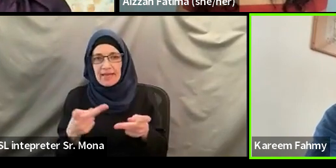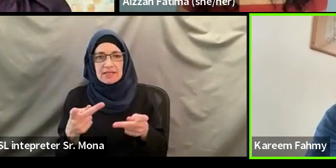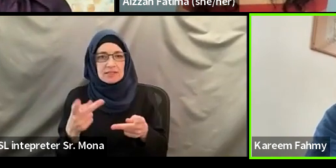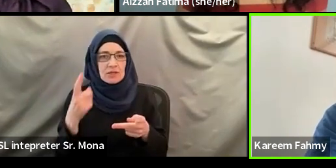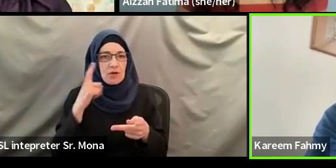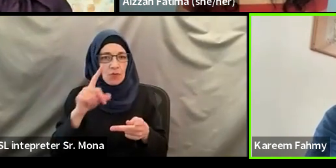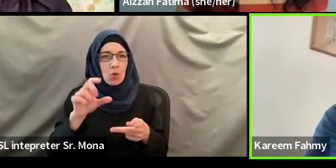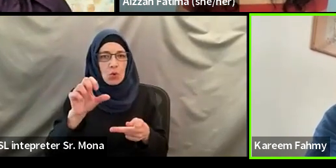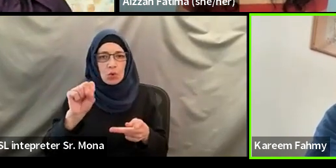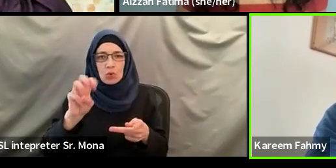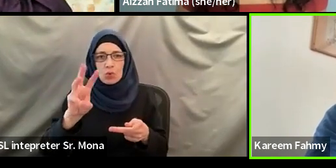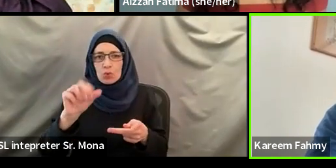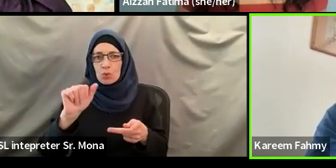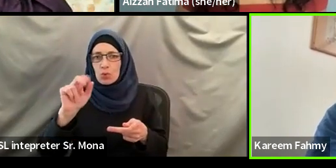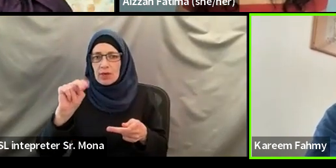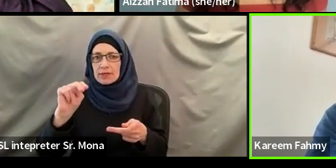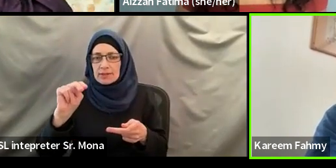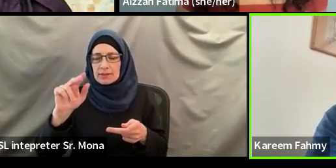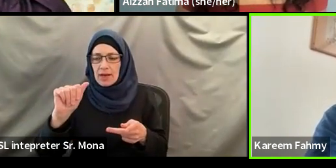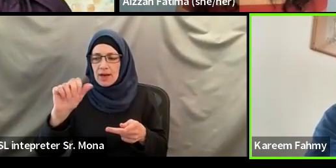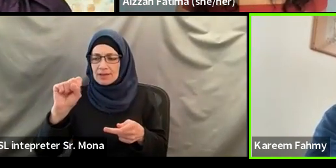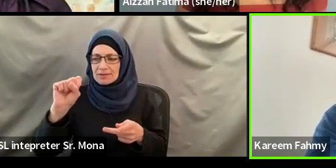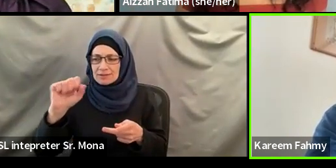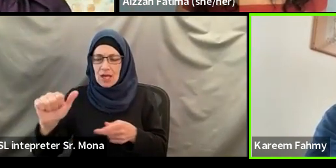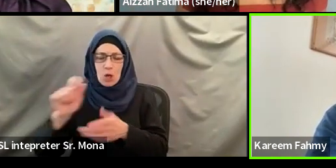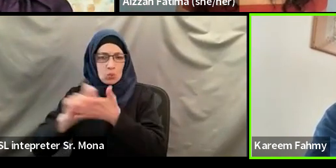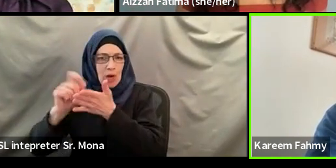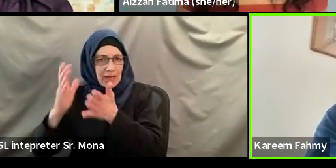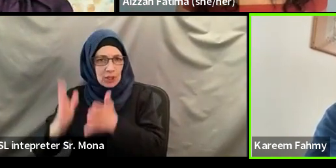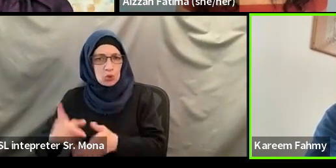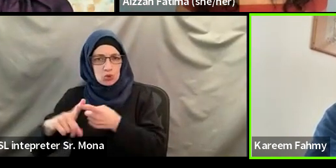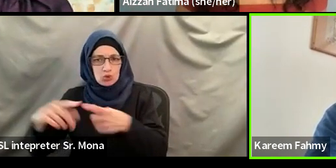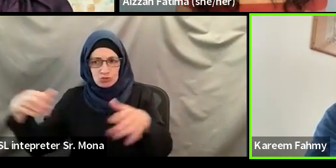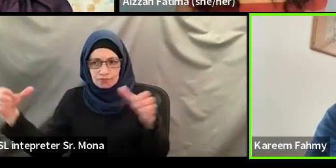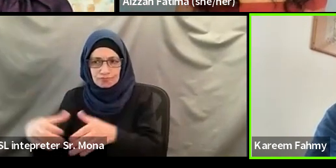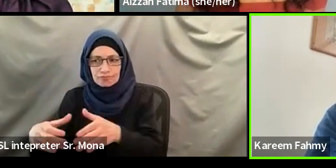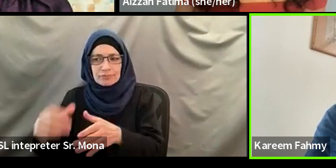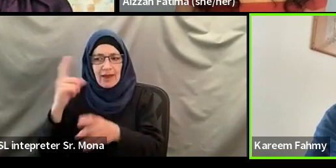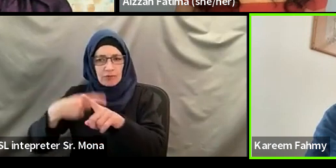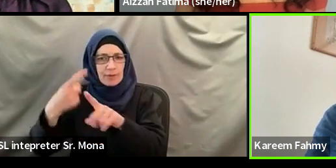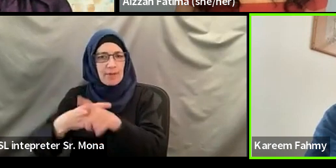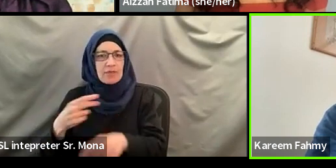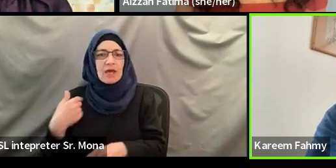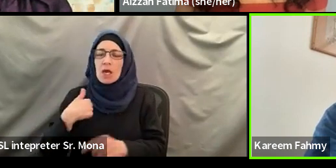Swanasa writers to gather every month, which we do on Monday nights at Playwrights